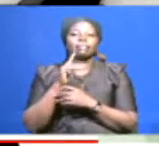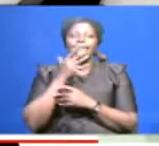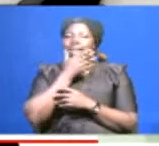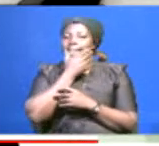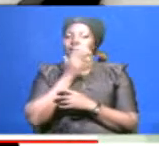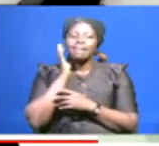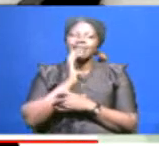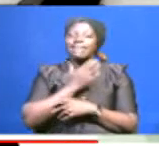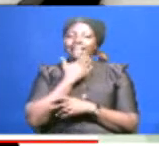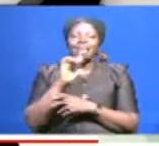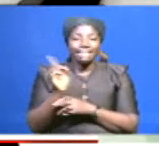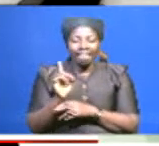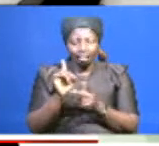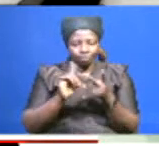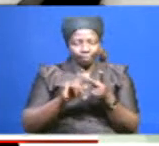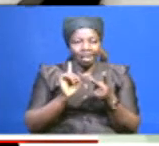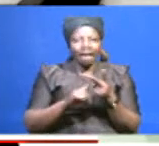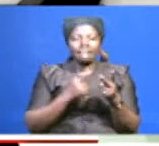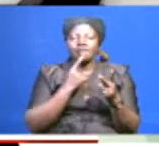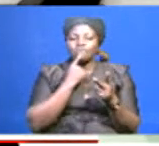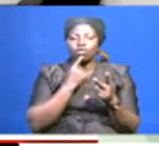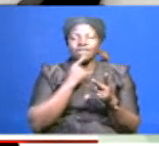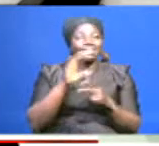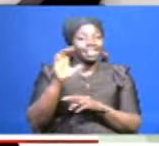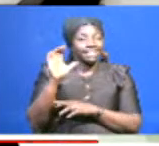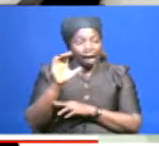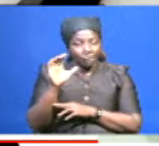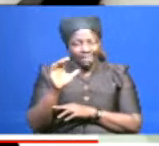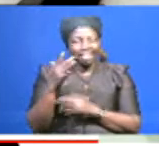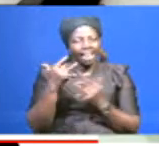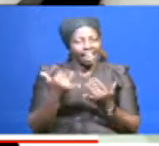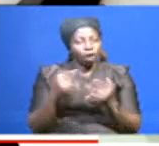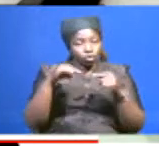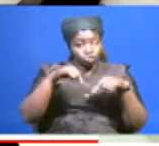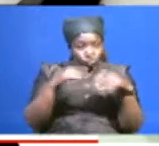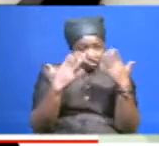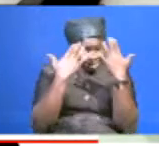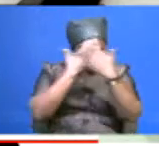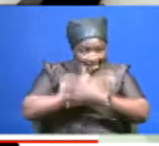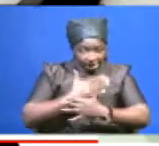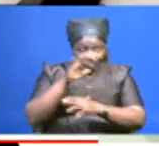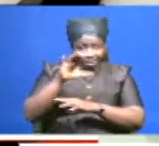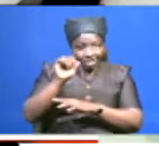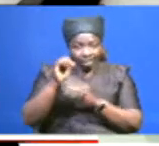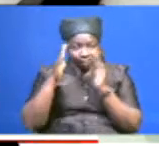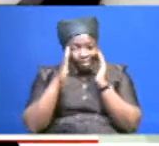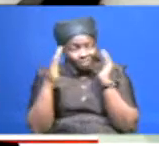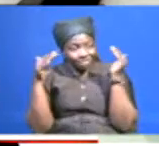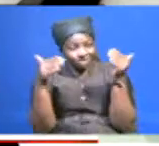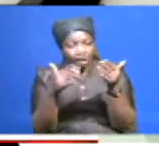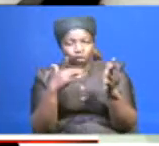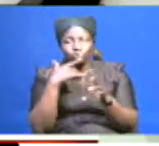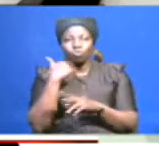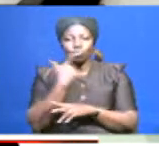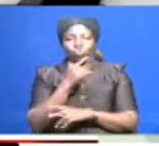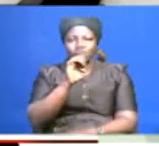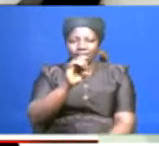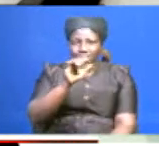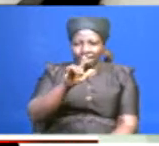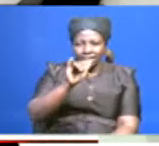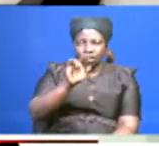Daniel Moi's cabinet. On tonight's segment of the cabinet, we focus on Eliud